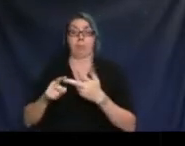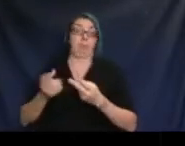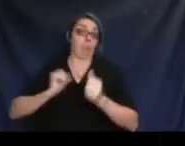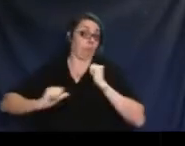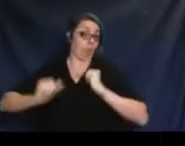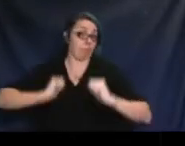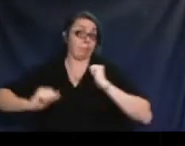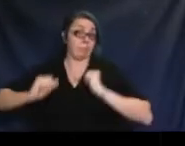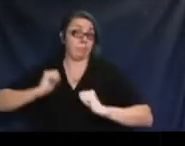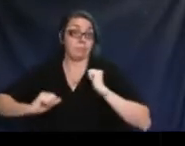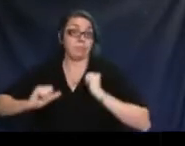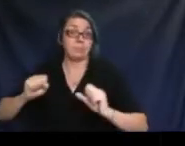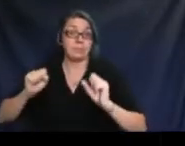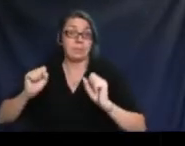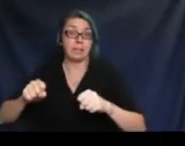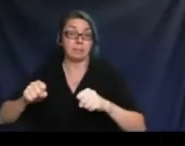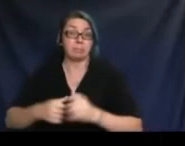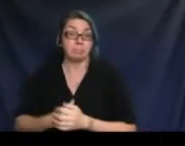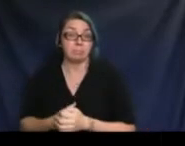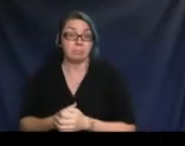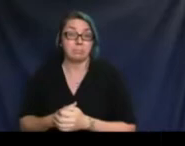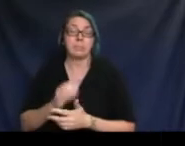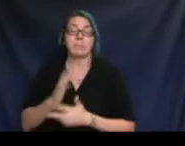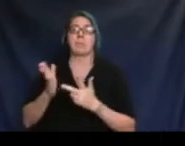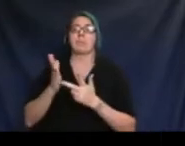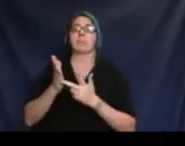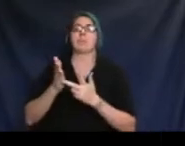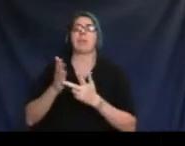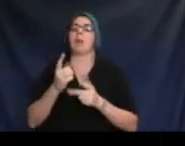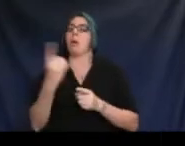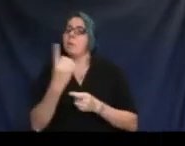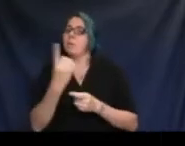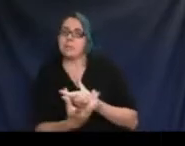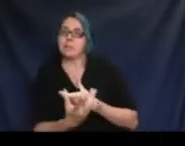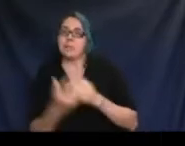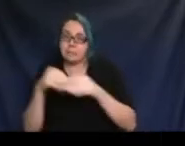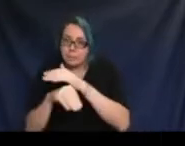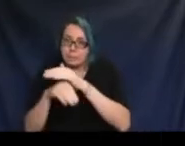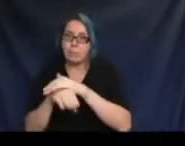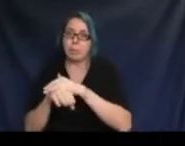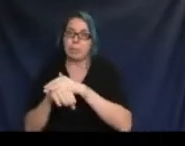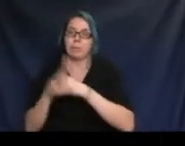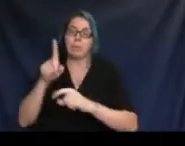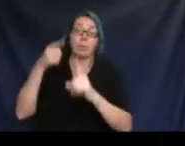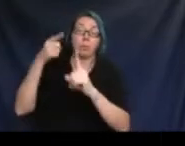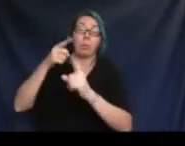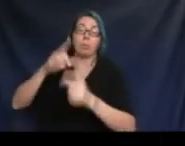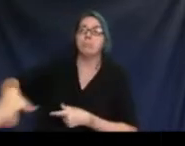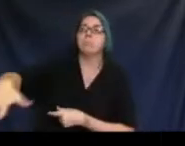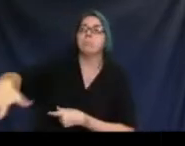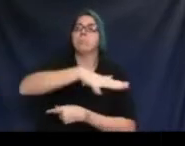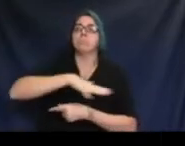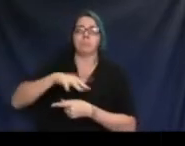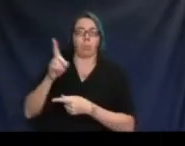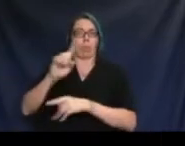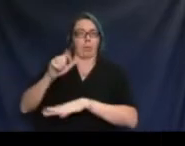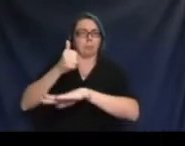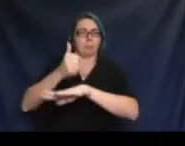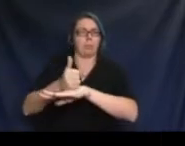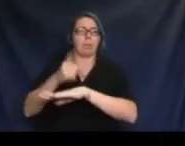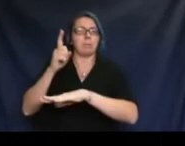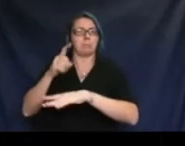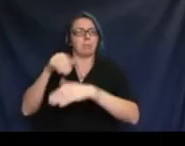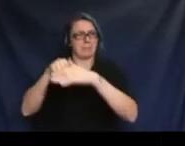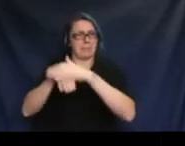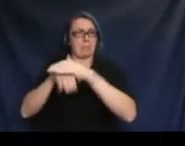in inclusive, barrier-free sites that are always accessible, always publicly accessible, and that demonstrated intention to engage